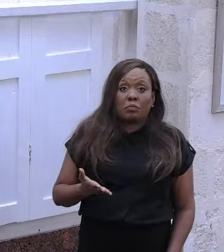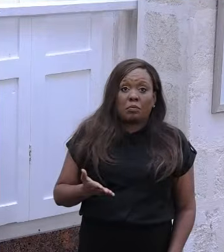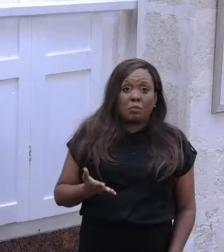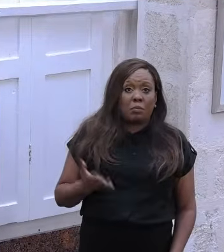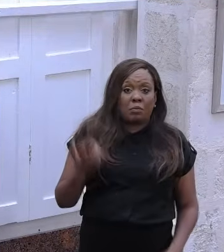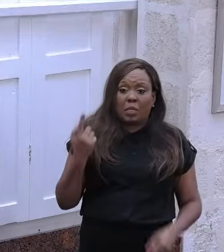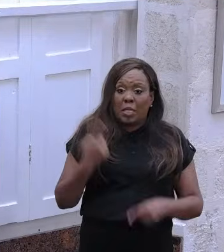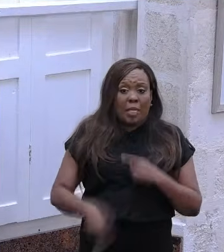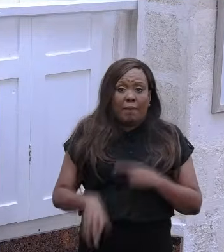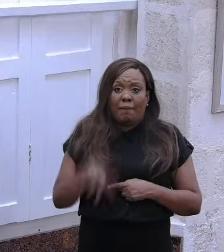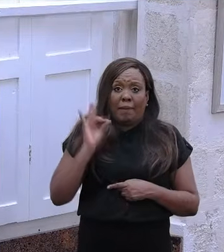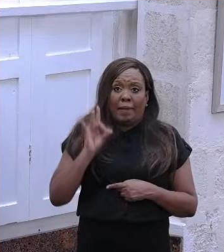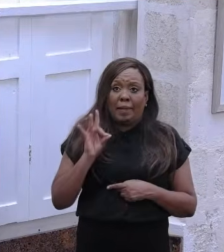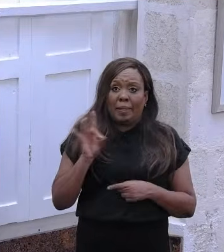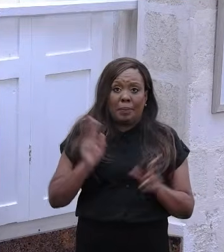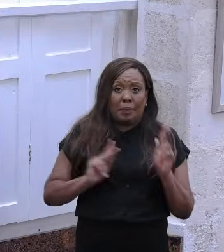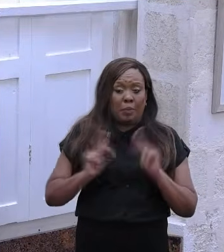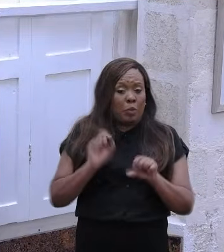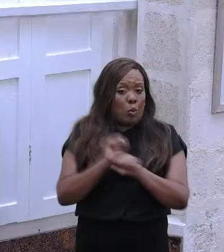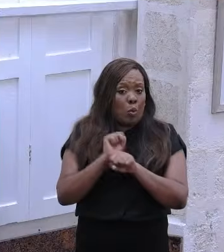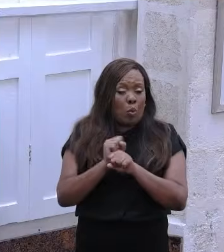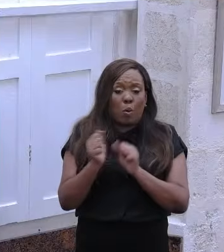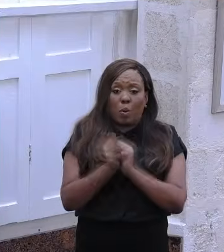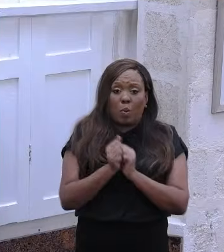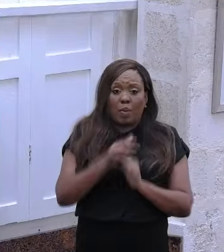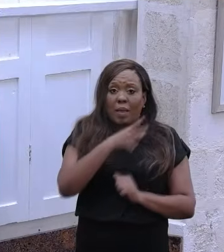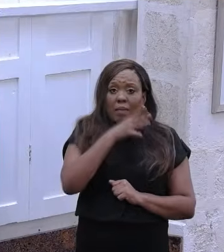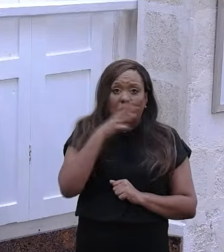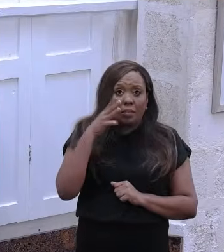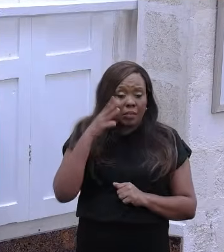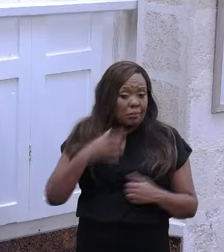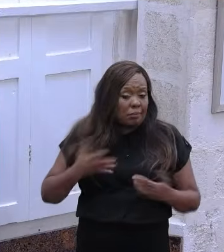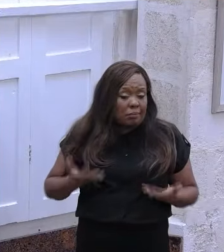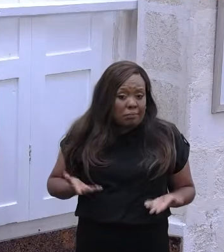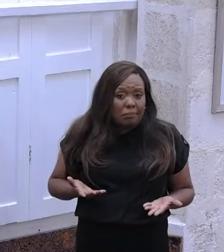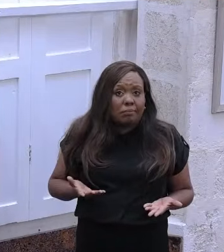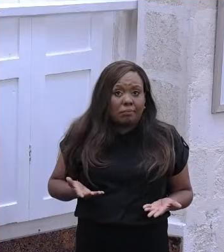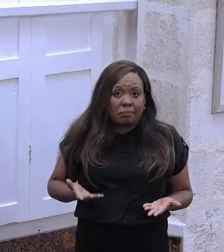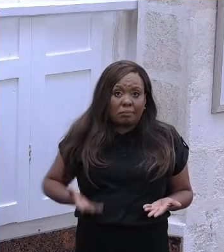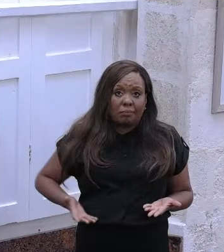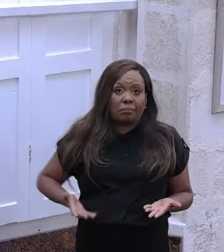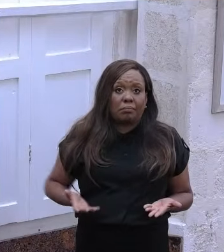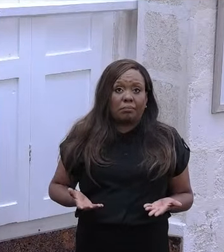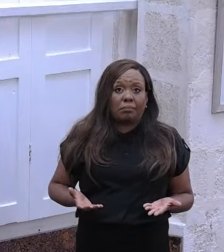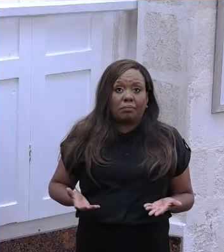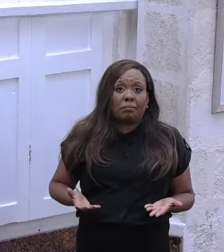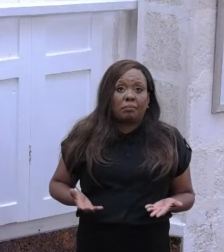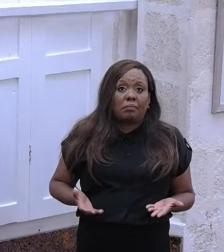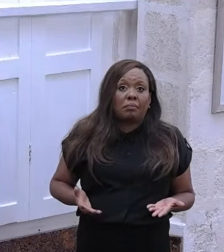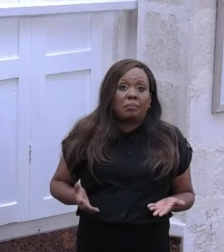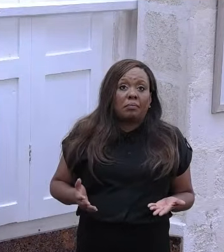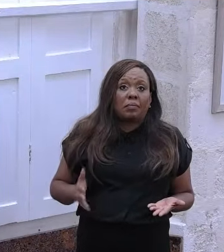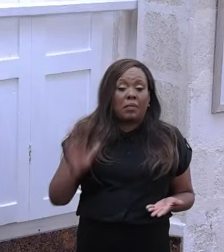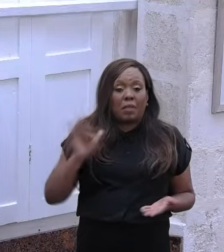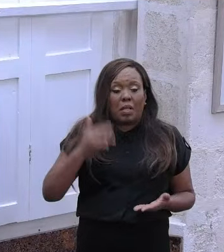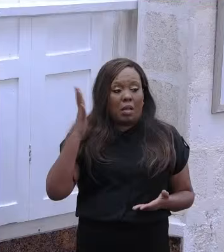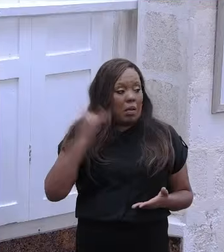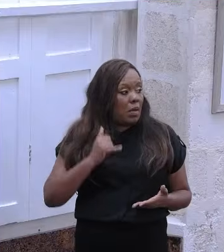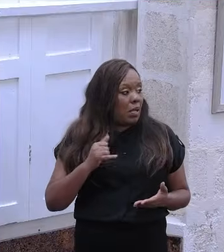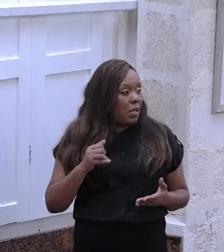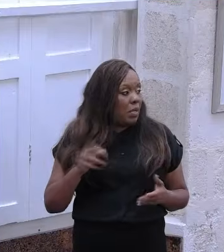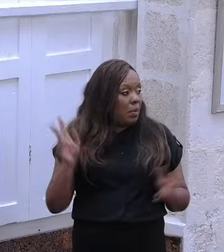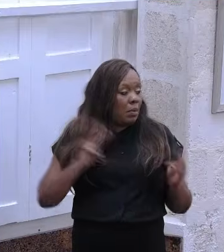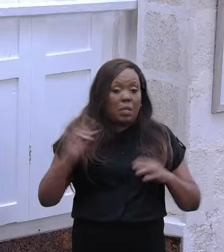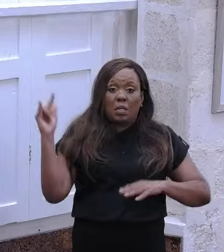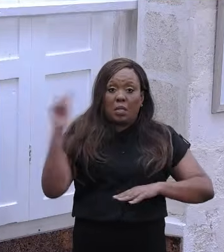enough agricultural workers to work in our industry. And that's how you got so many people coming up from Guyana to be able